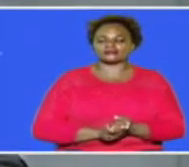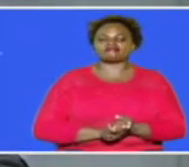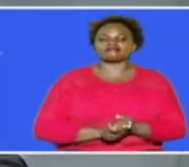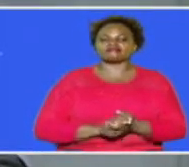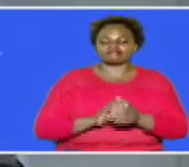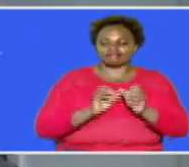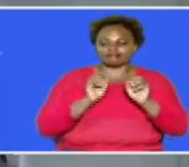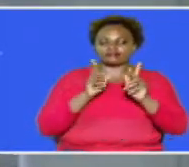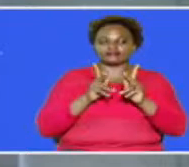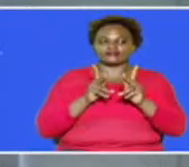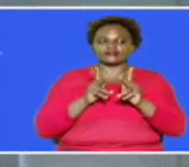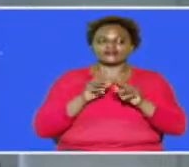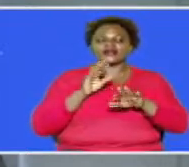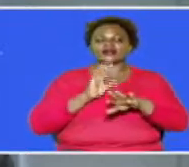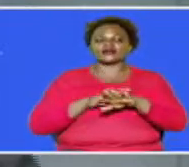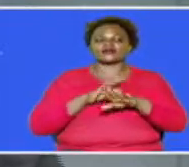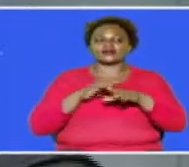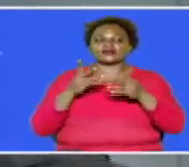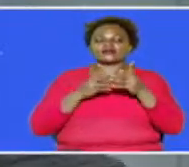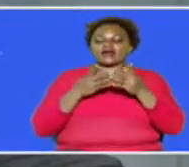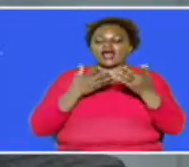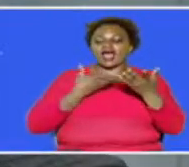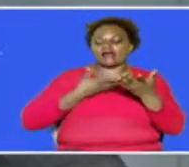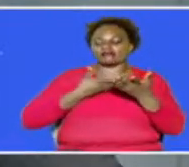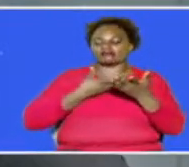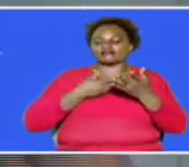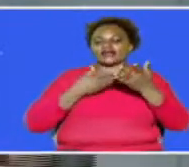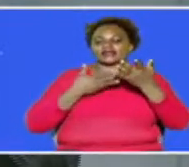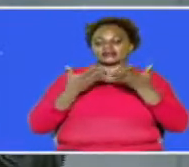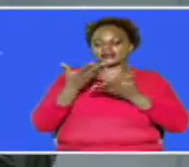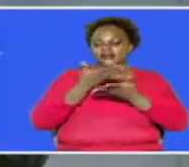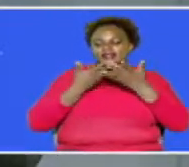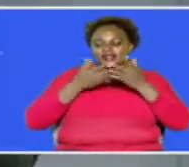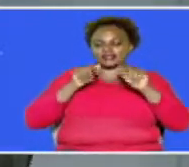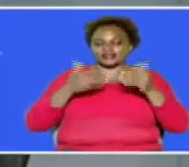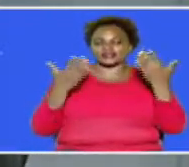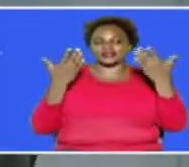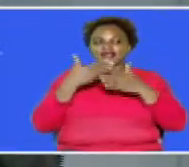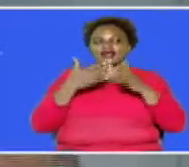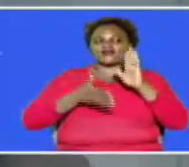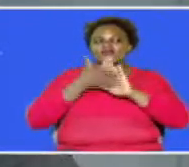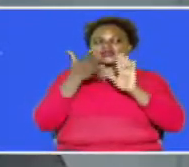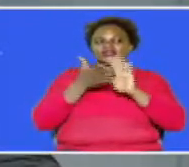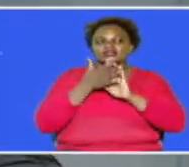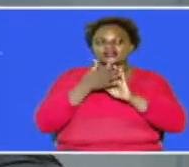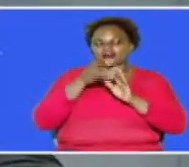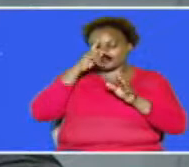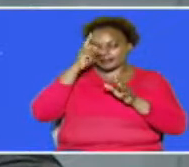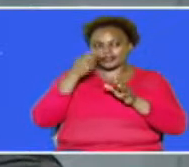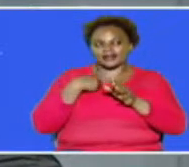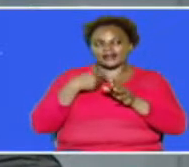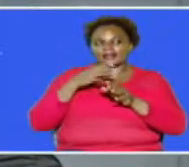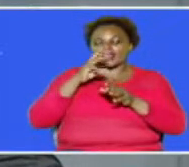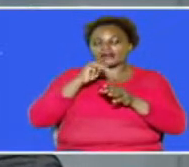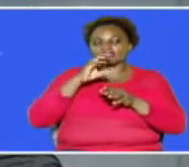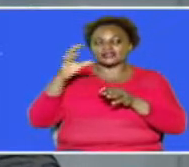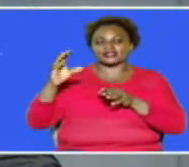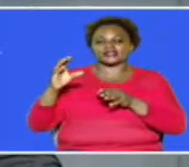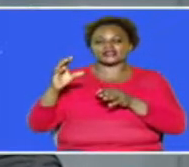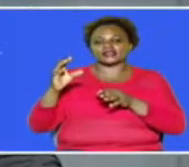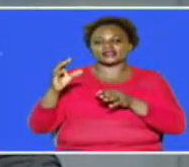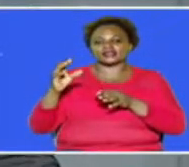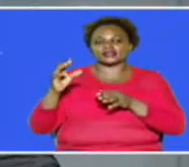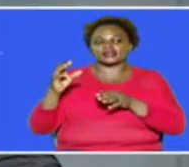Right, a good place to begin our discussion tonight. Let's do this discussion very chap-chap, because Maendeleo chap-chap leader, party